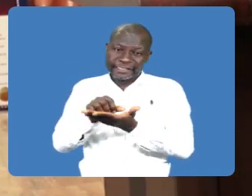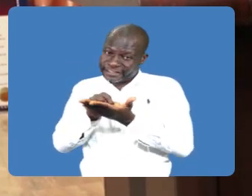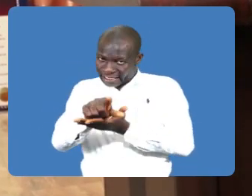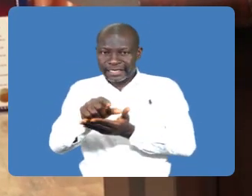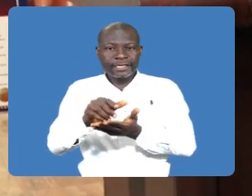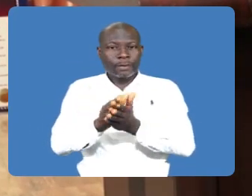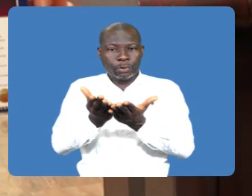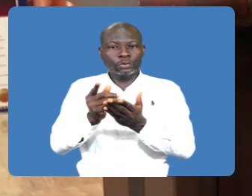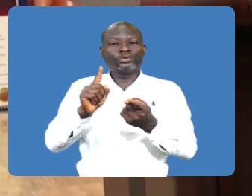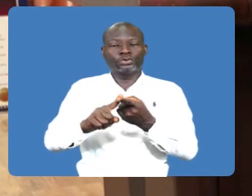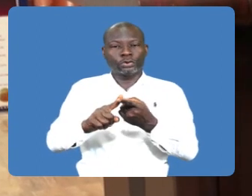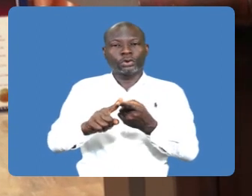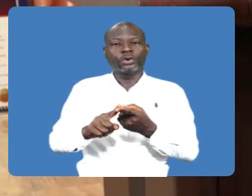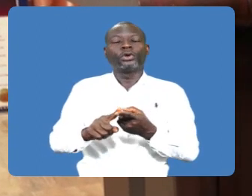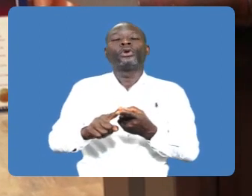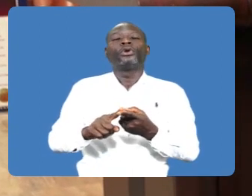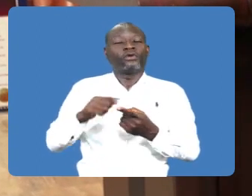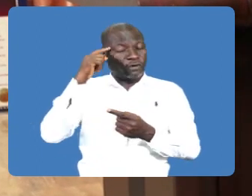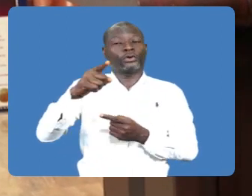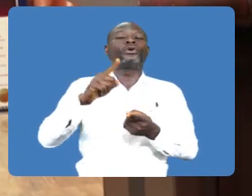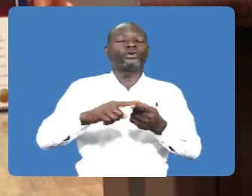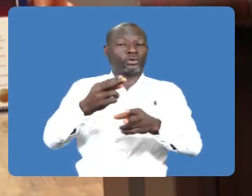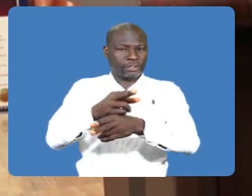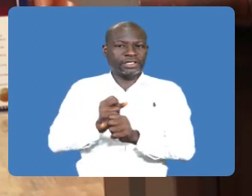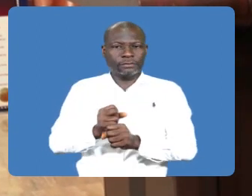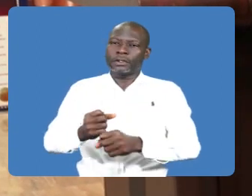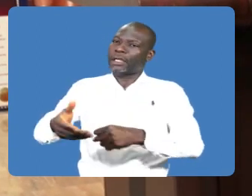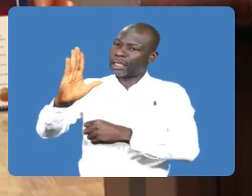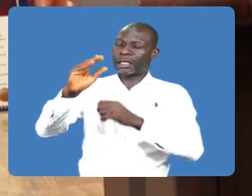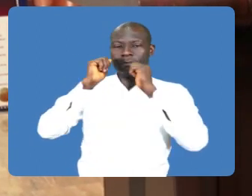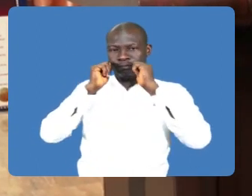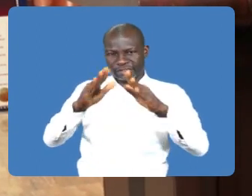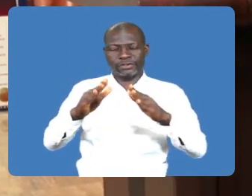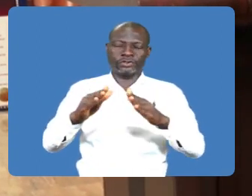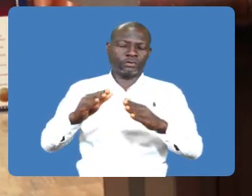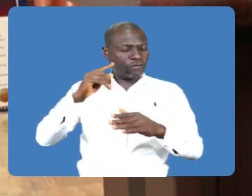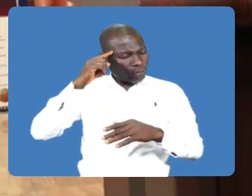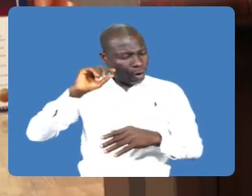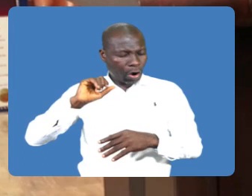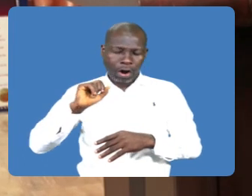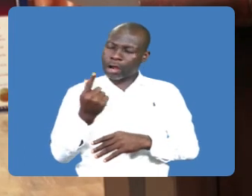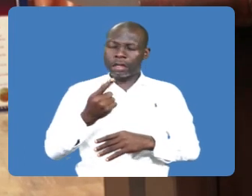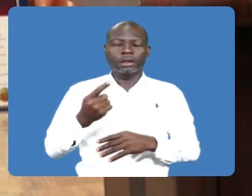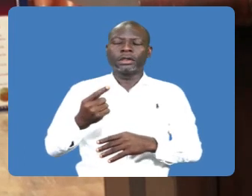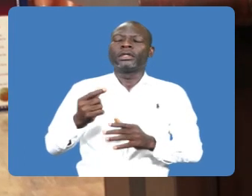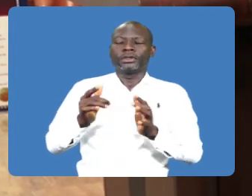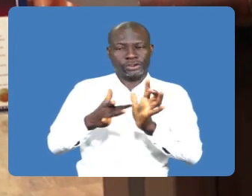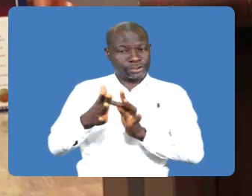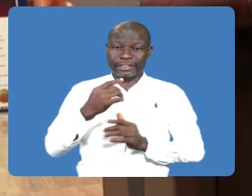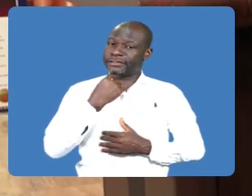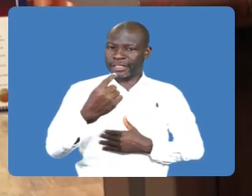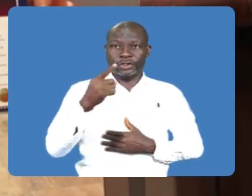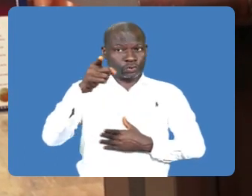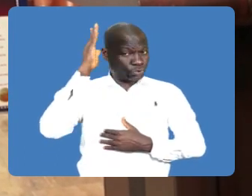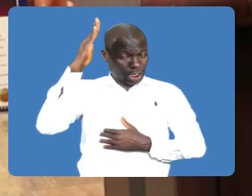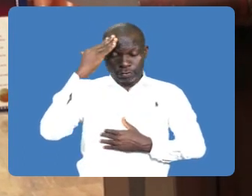rap or a back car station, no a cop, no a question. A ruddy a shroud, a word in there, wash a in your home. You write